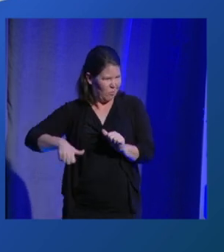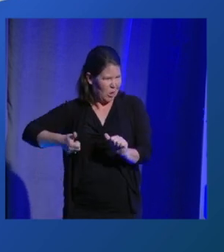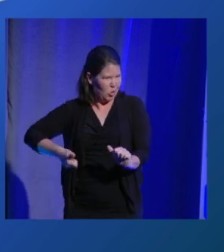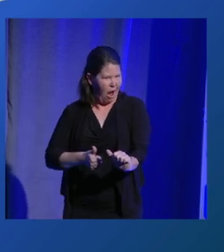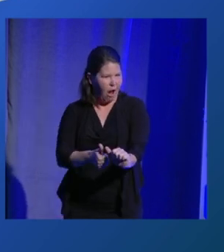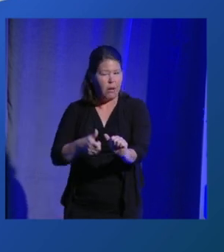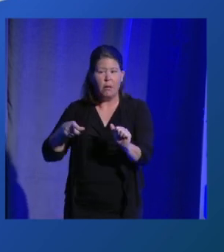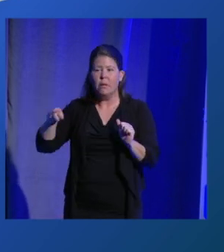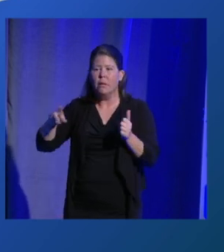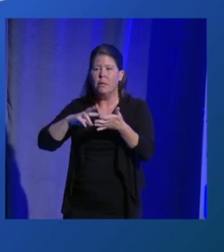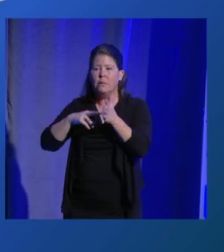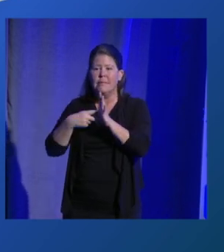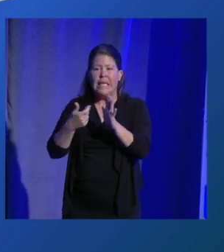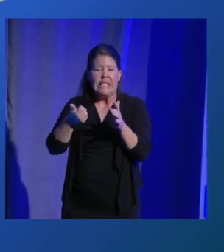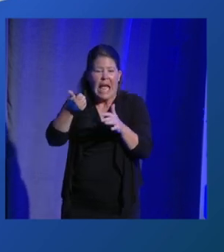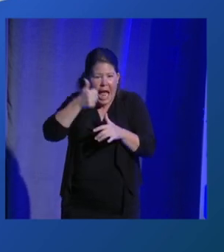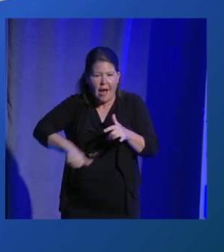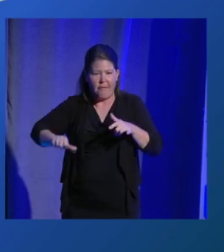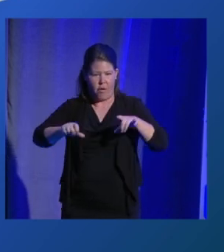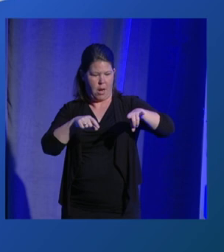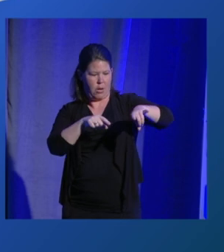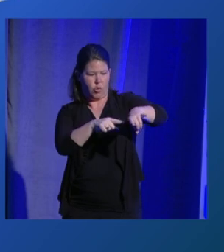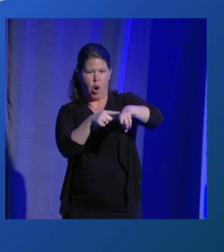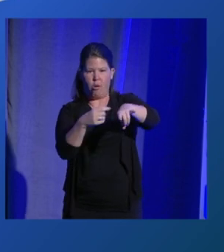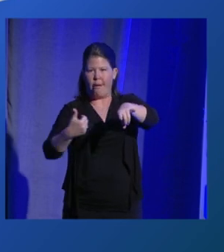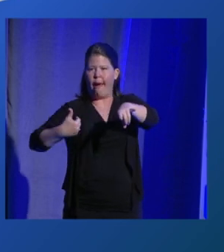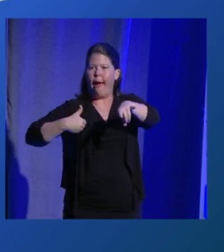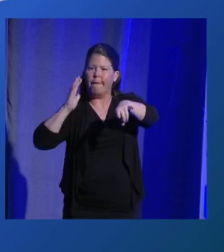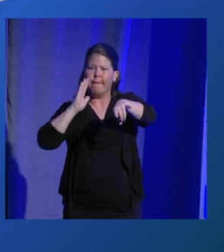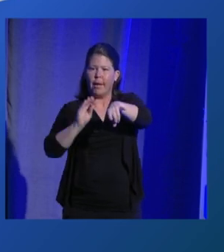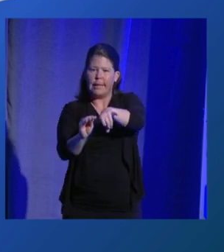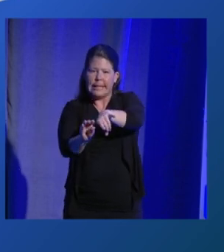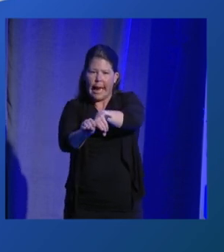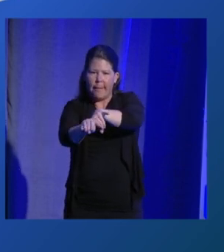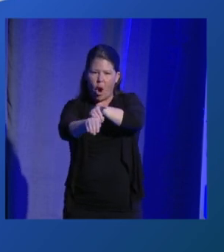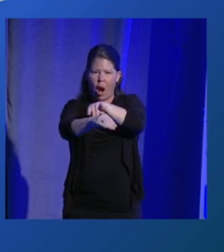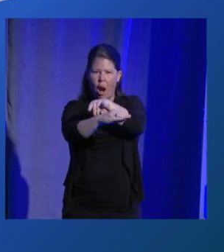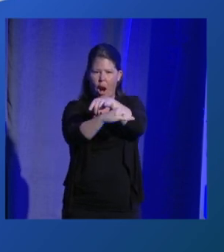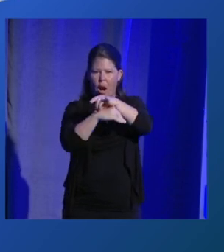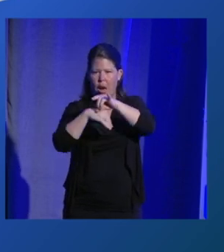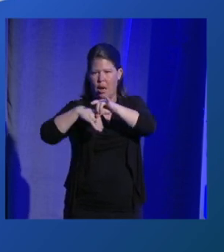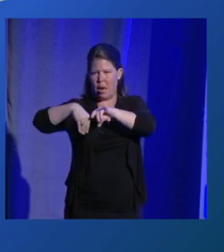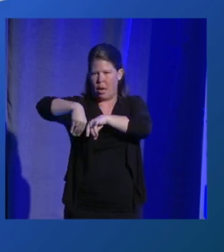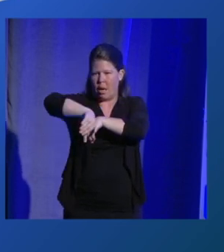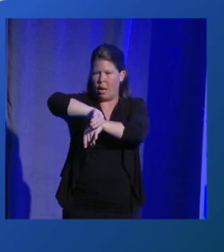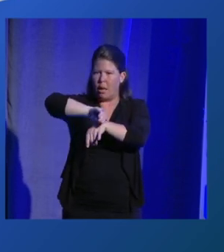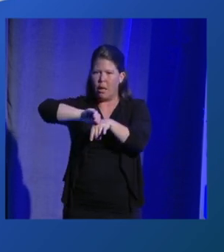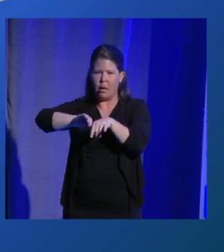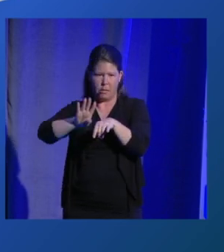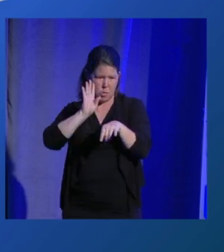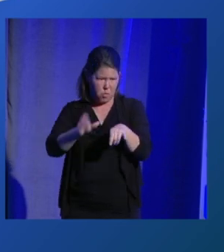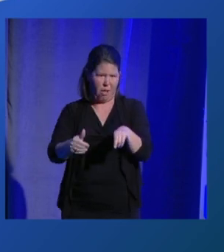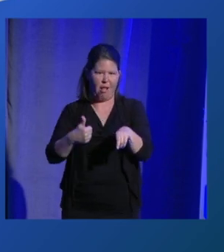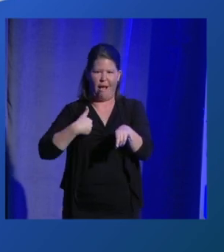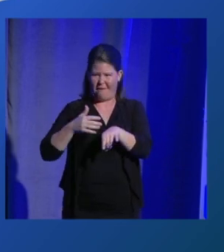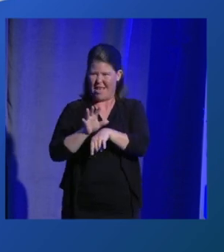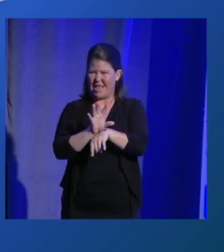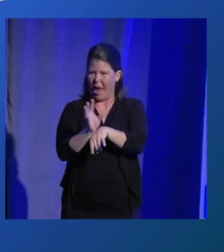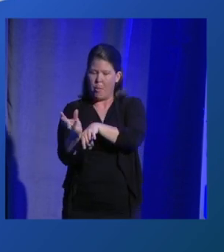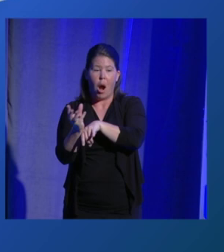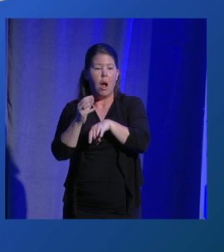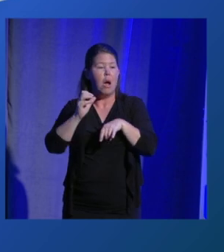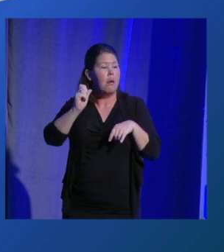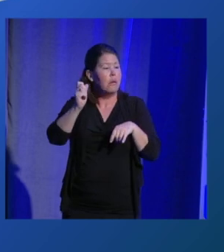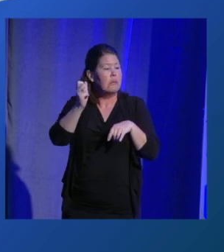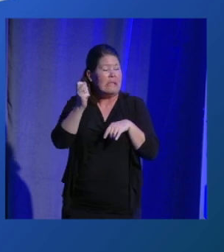outfitted with a suite of cameras on board and since the very first mission every image has